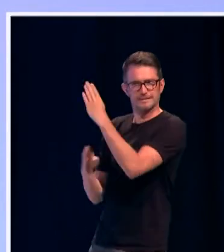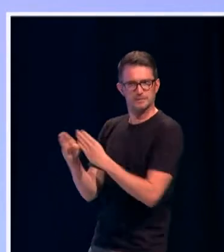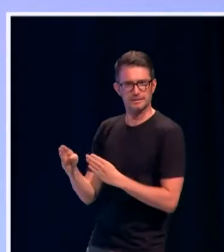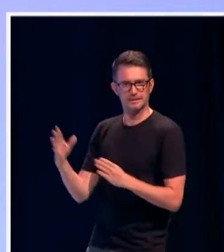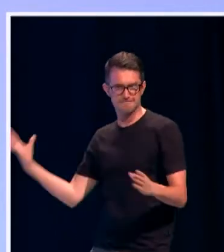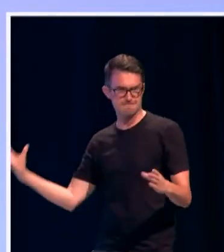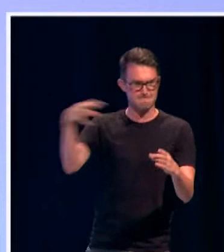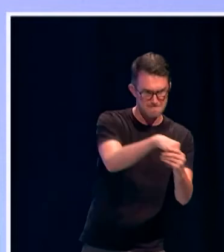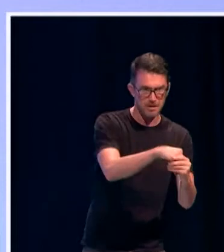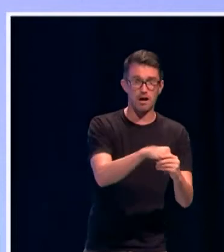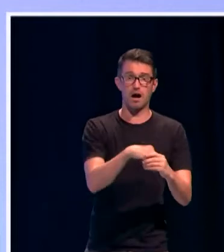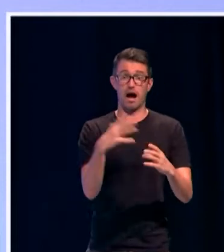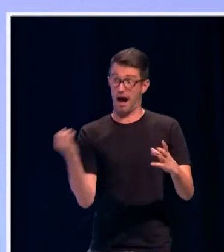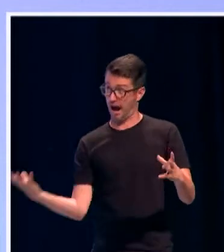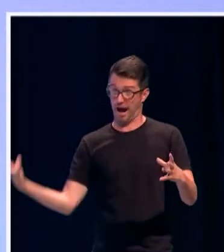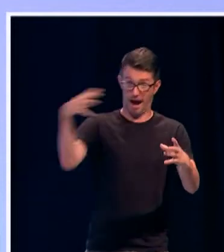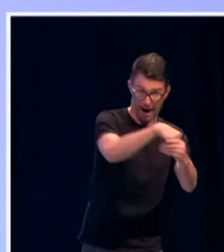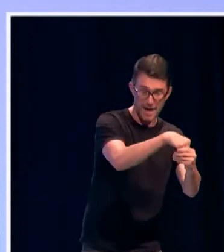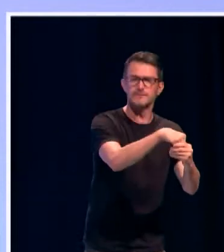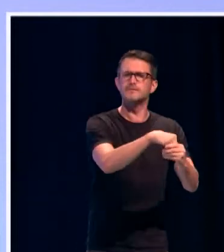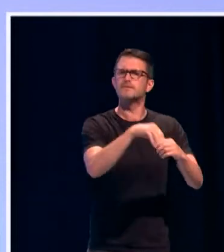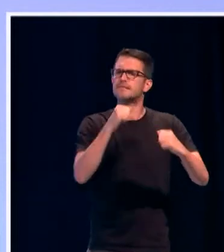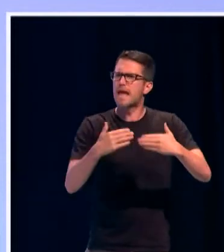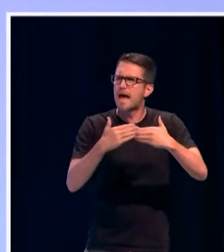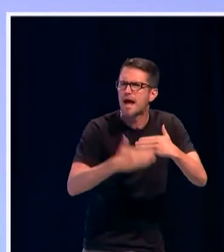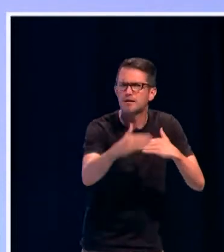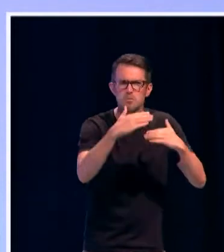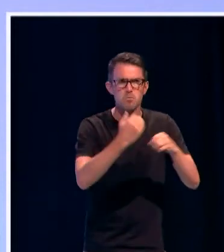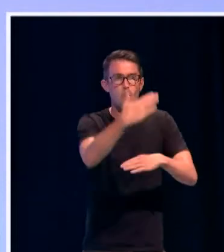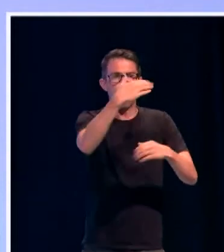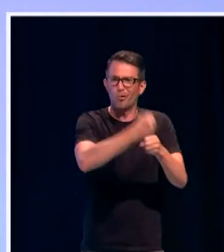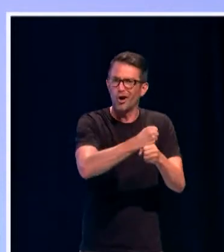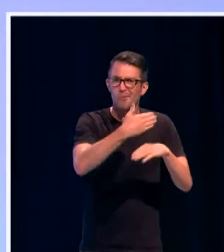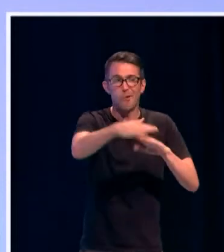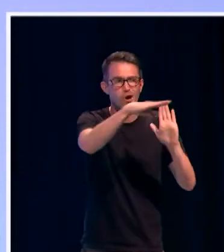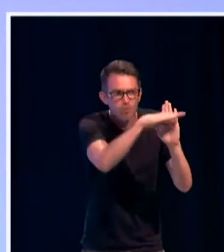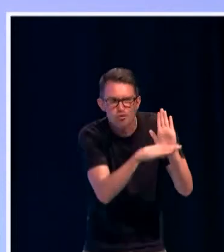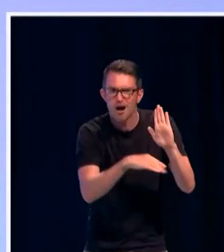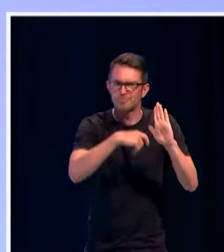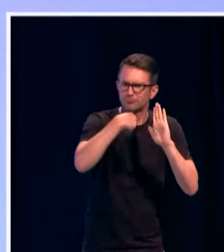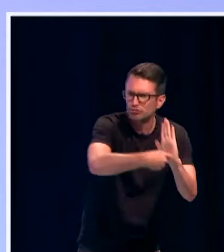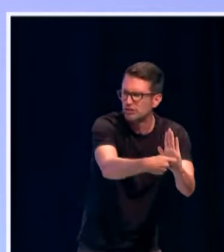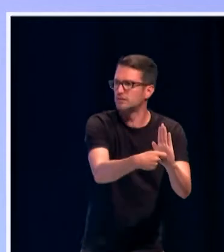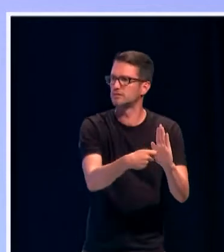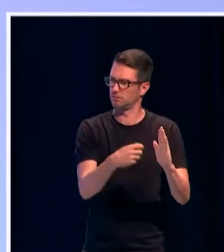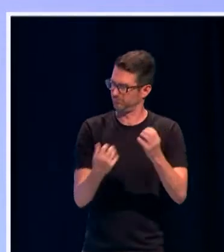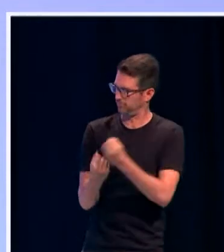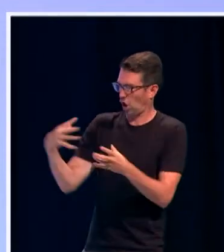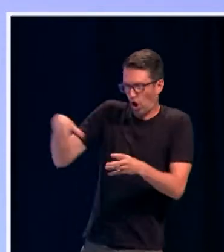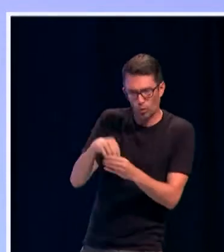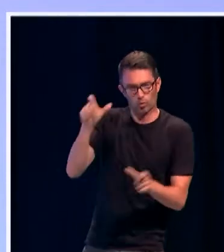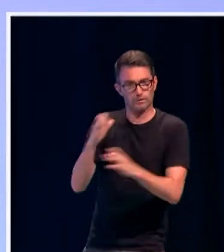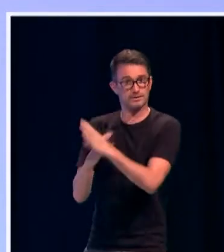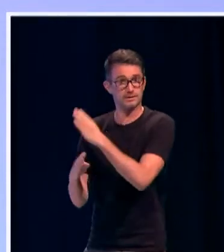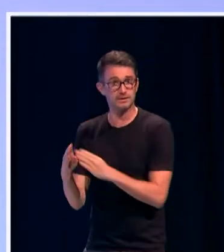of all our development efforts on an equal basis with others. We've had this commitment since at least